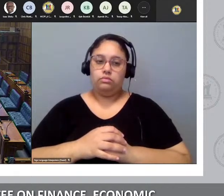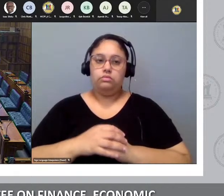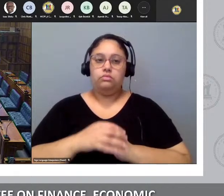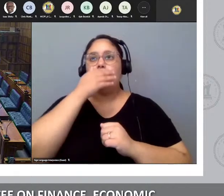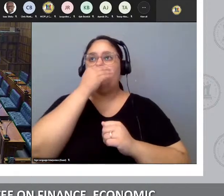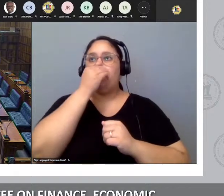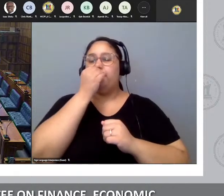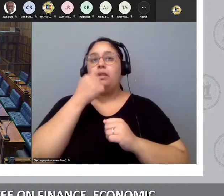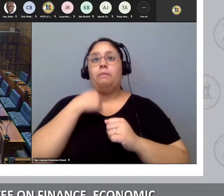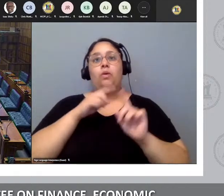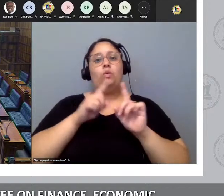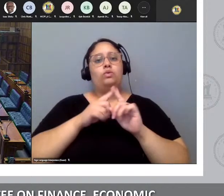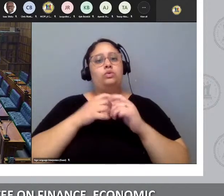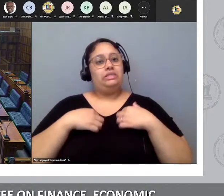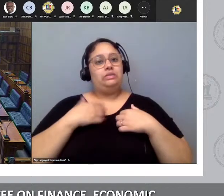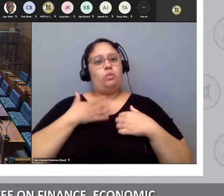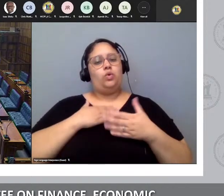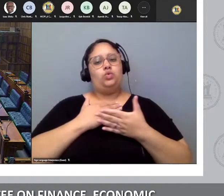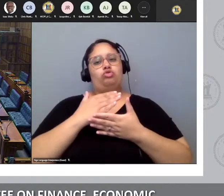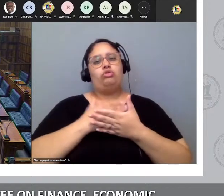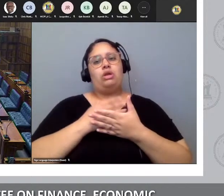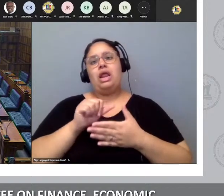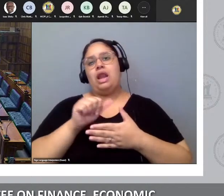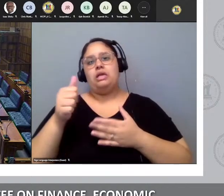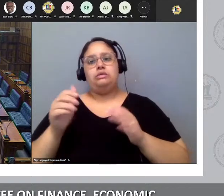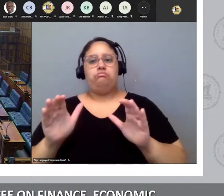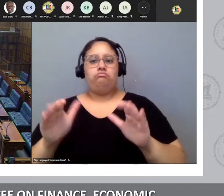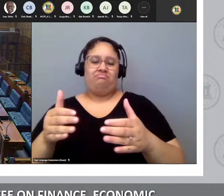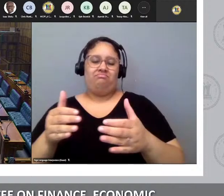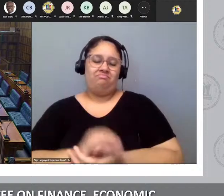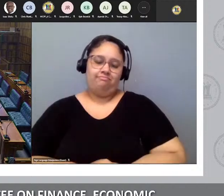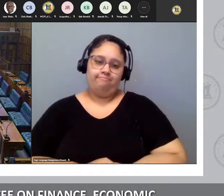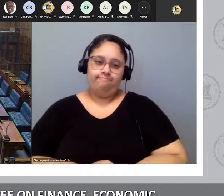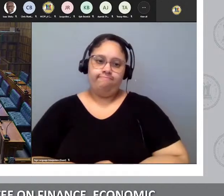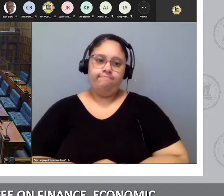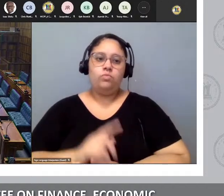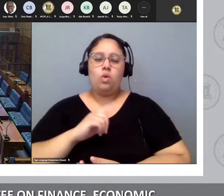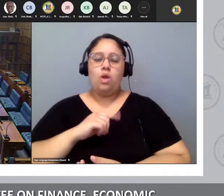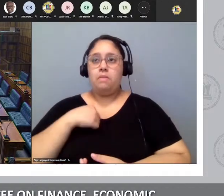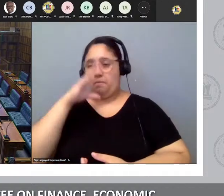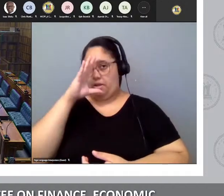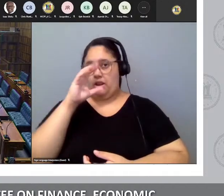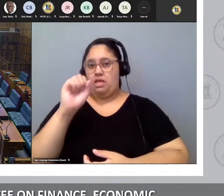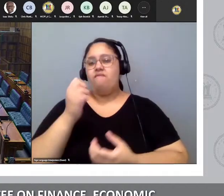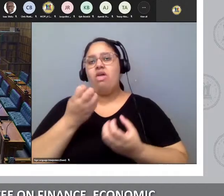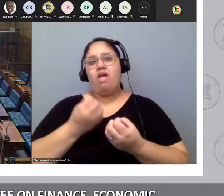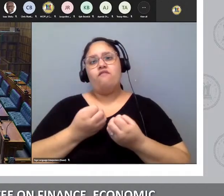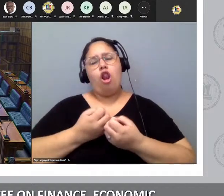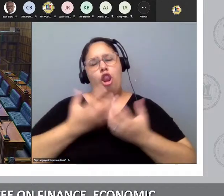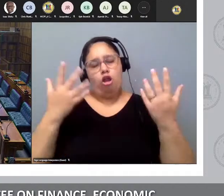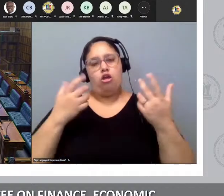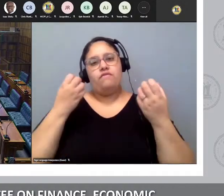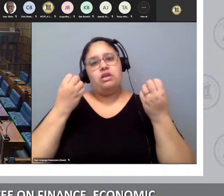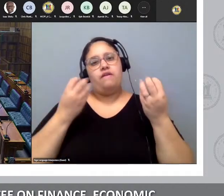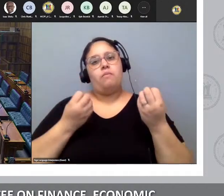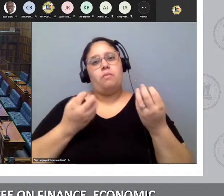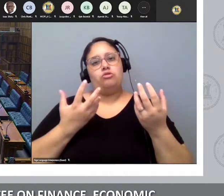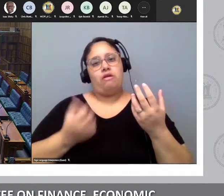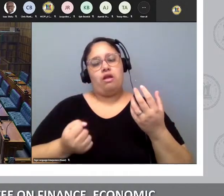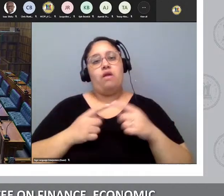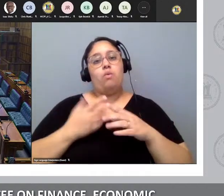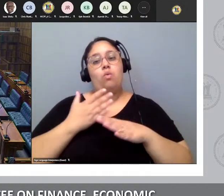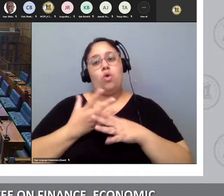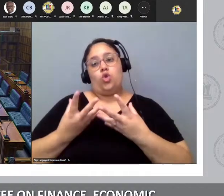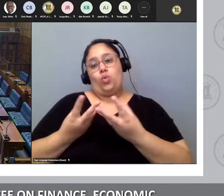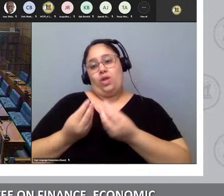would be excited to share that at the next engagement because I believe there's a lot of information and we work